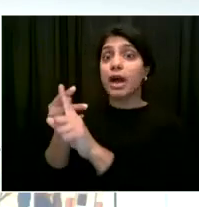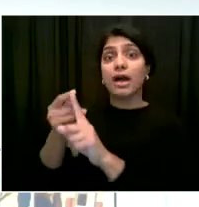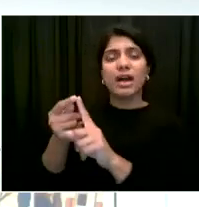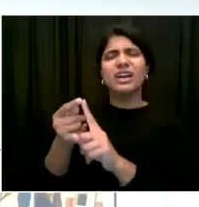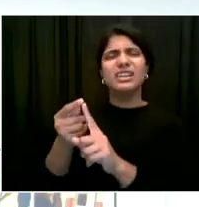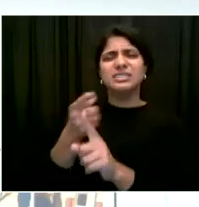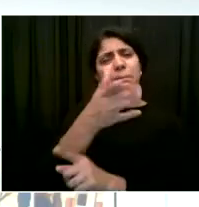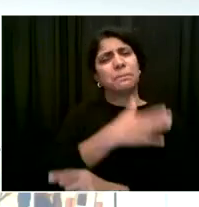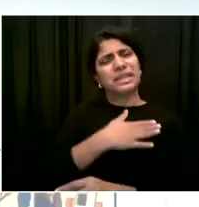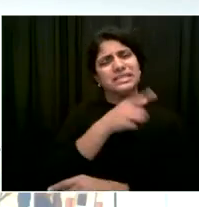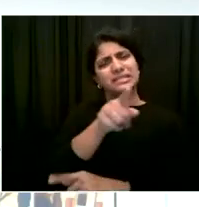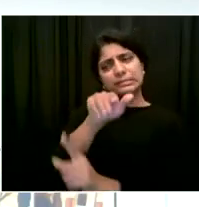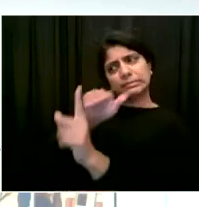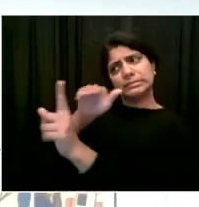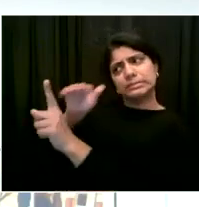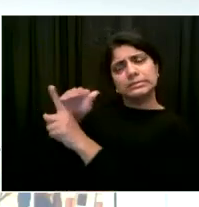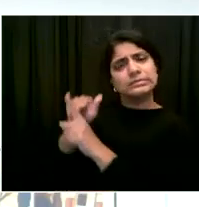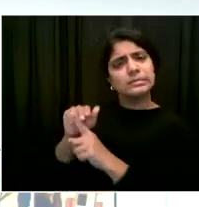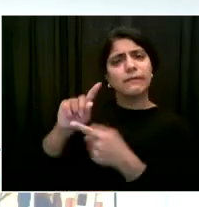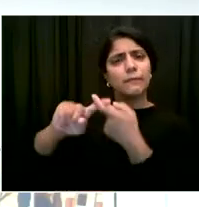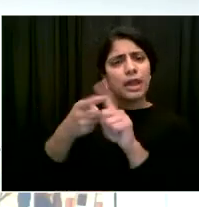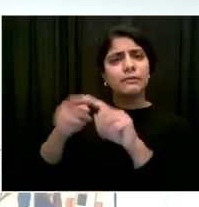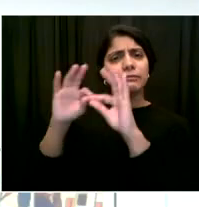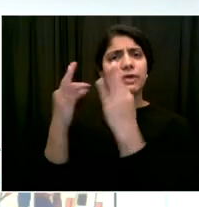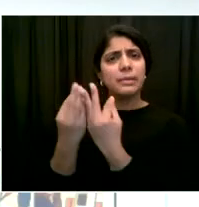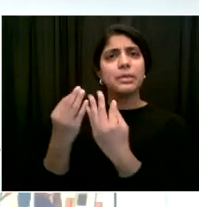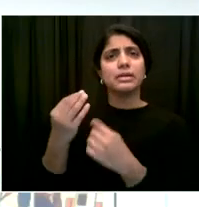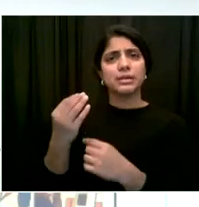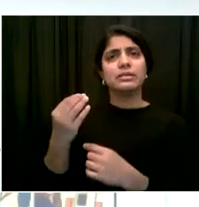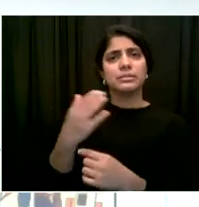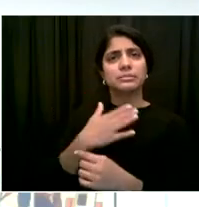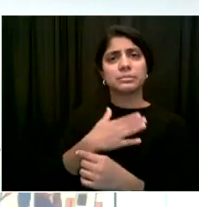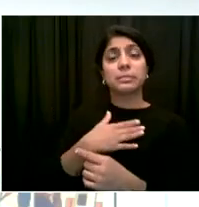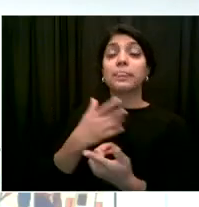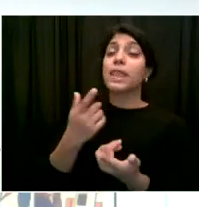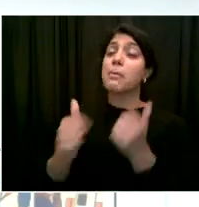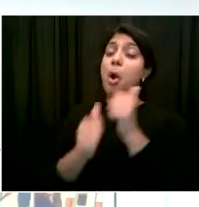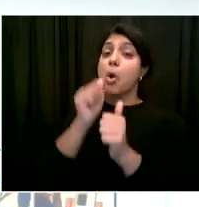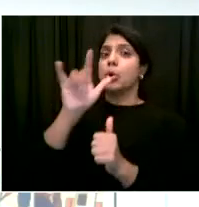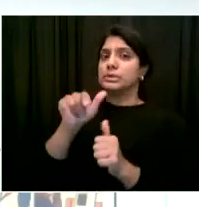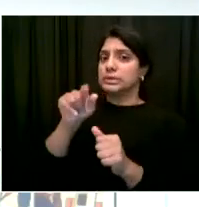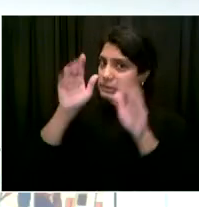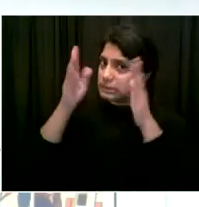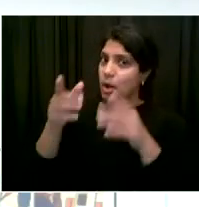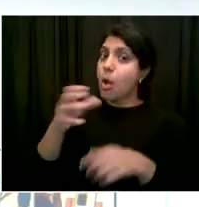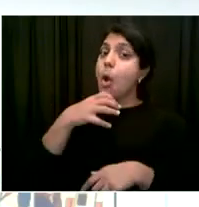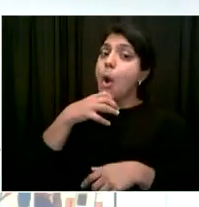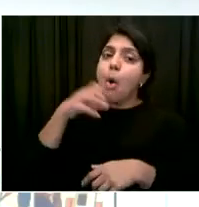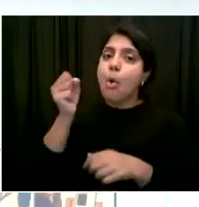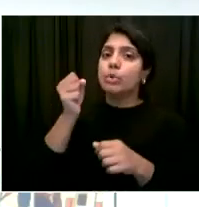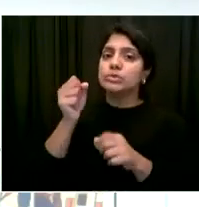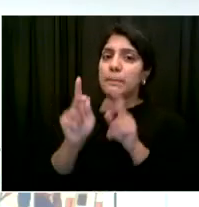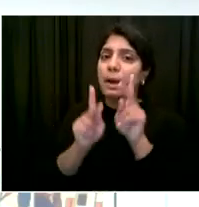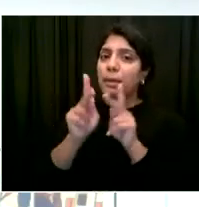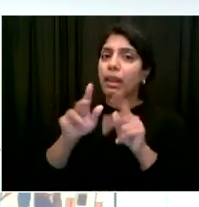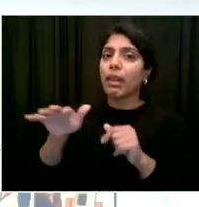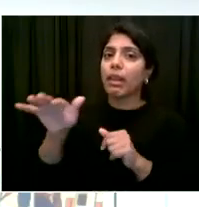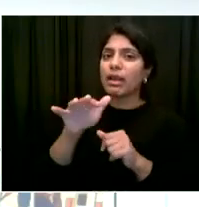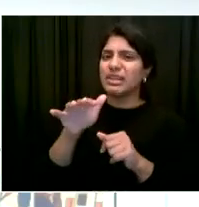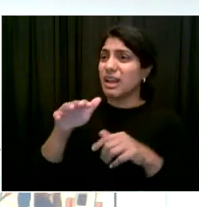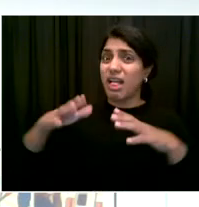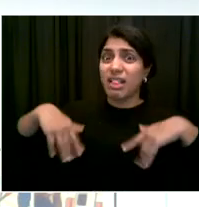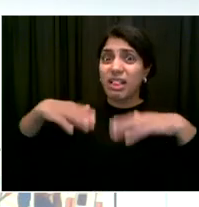received the J&J vaccine, I recommend a booster dose of either Moderna or Pfizer for anyone vaccinated